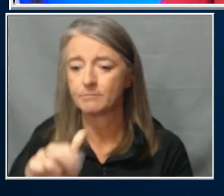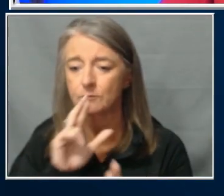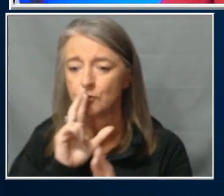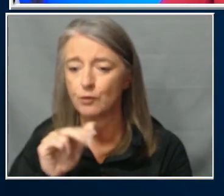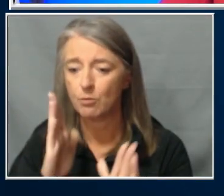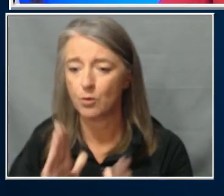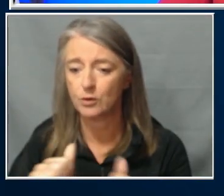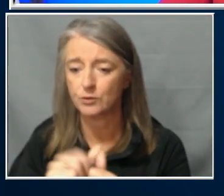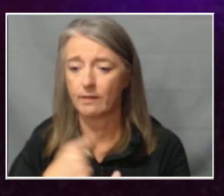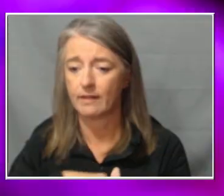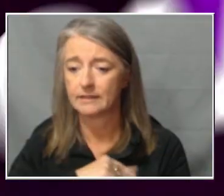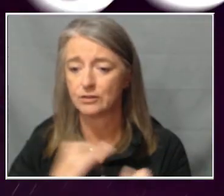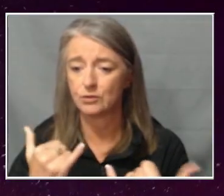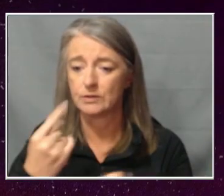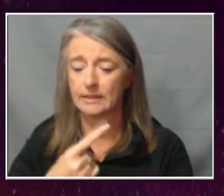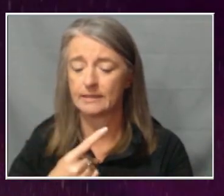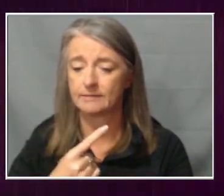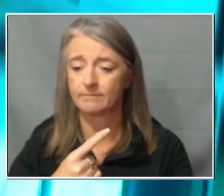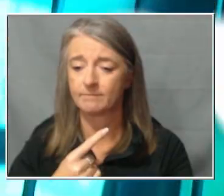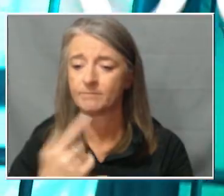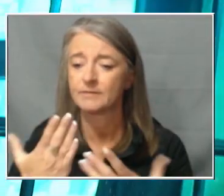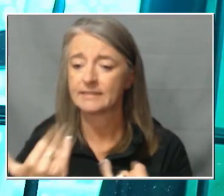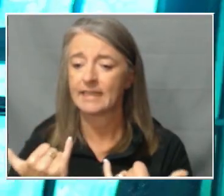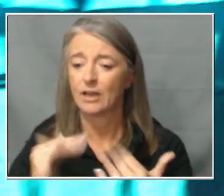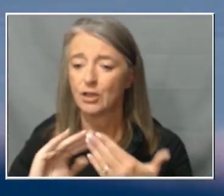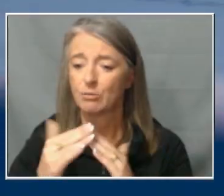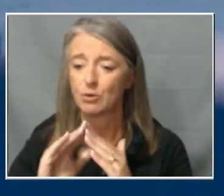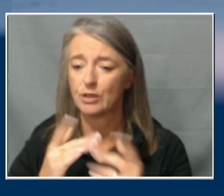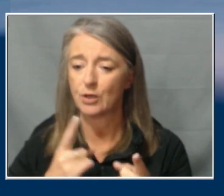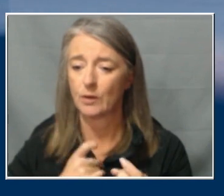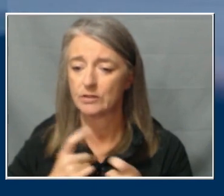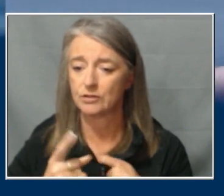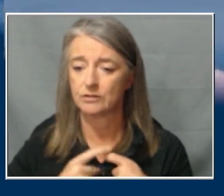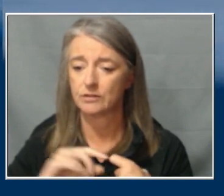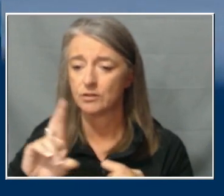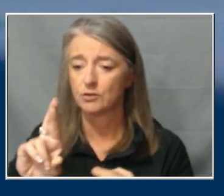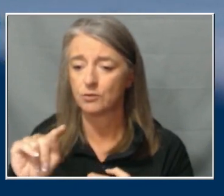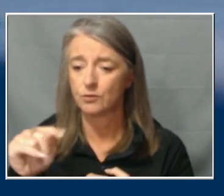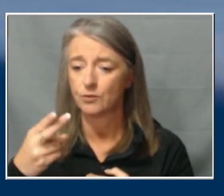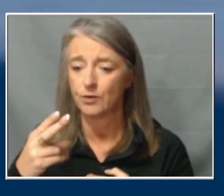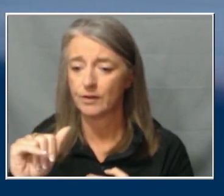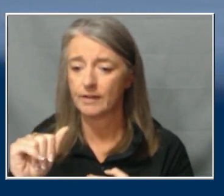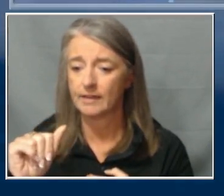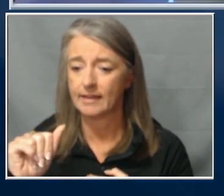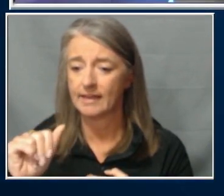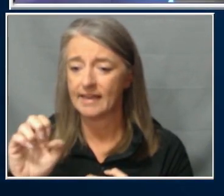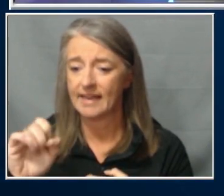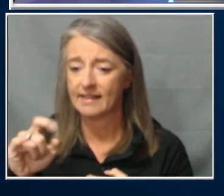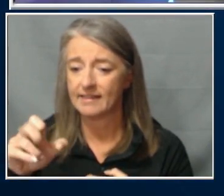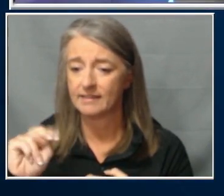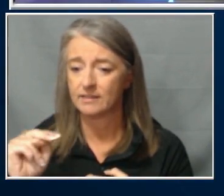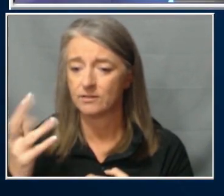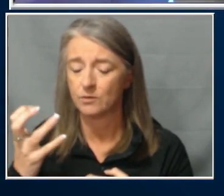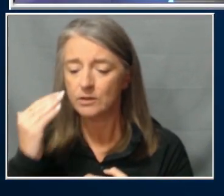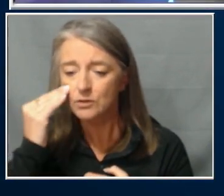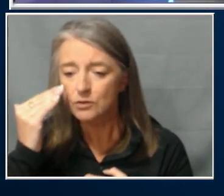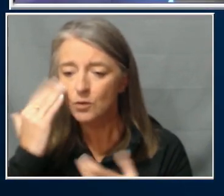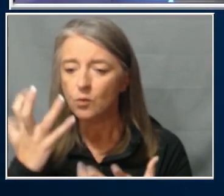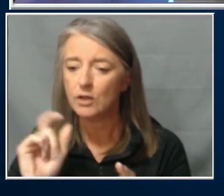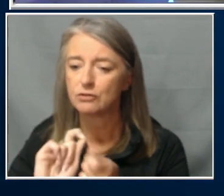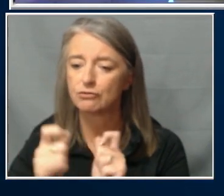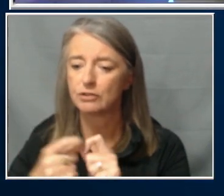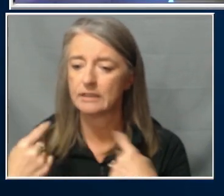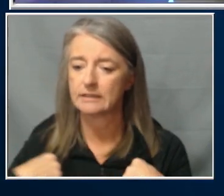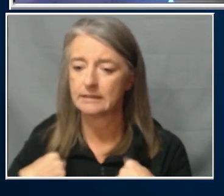today? Let's get to some community questions. Ruth Ellen wants to know, good morning, Ruth Ellen. She wants to know what has changed since bone